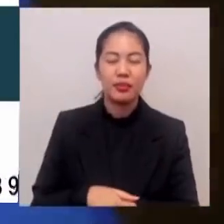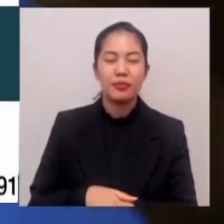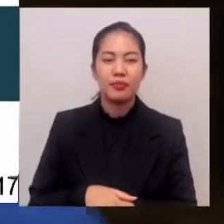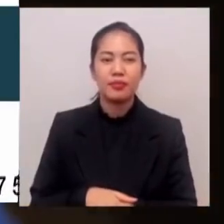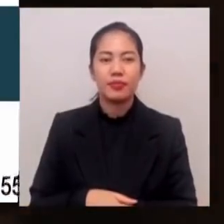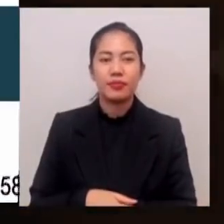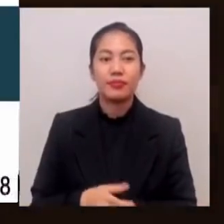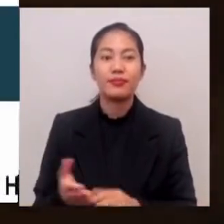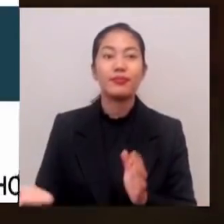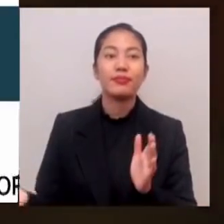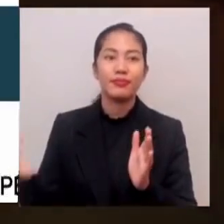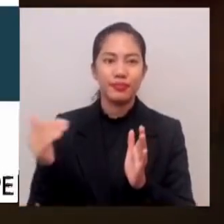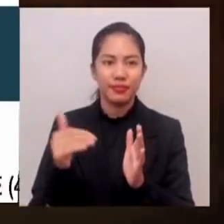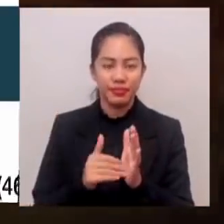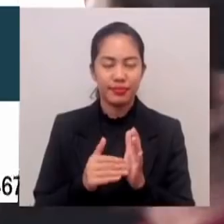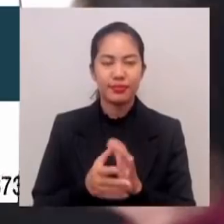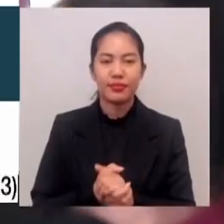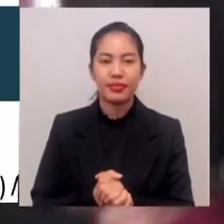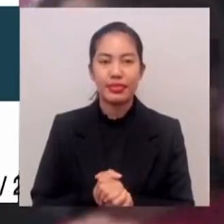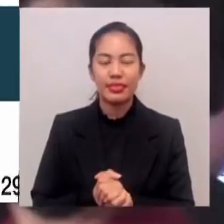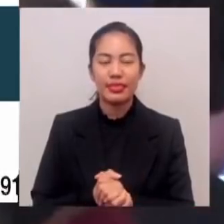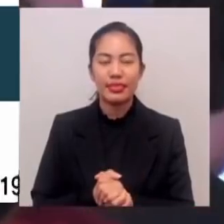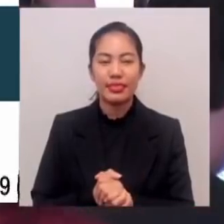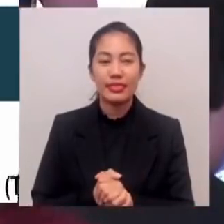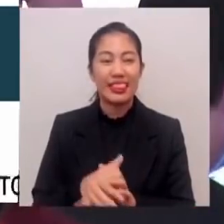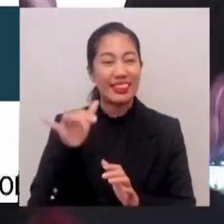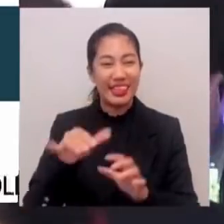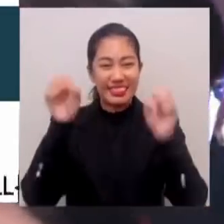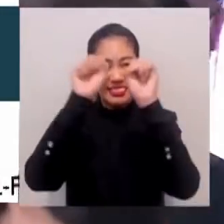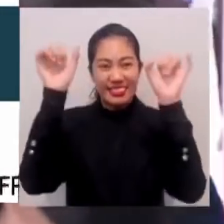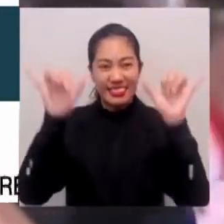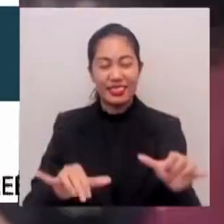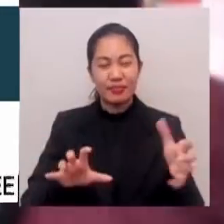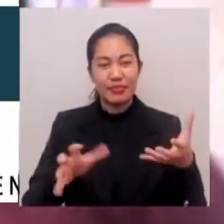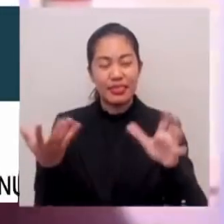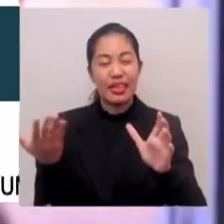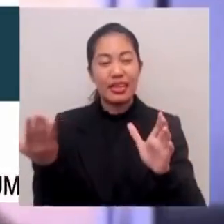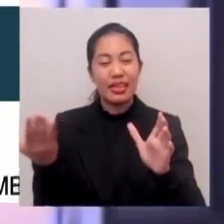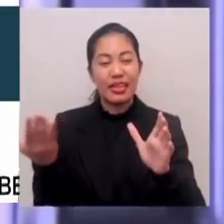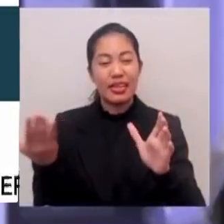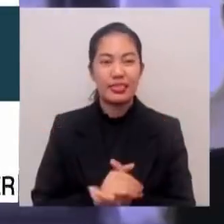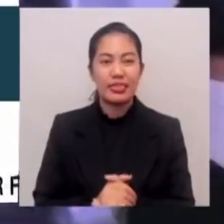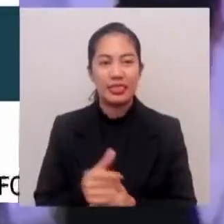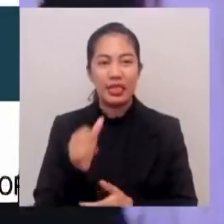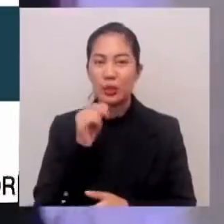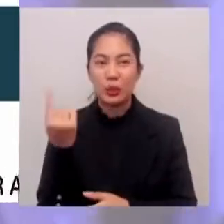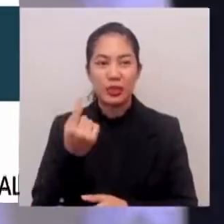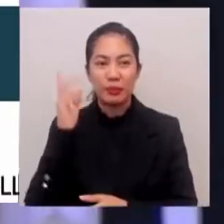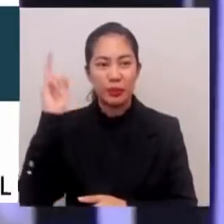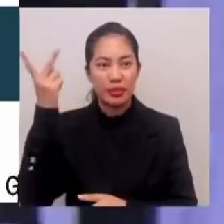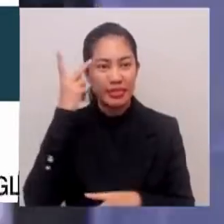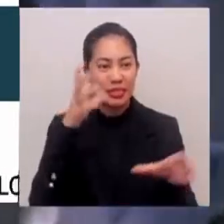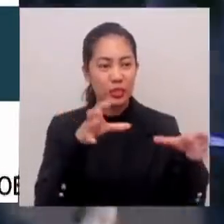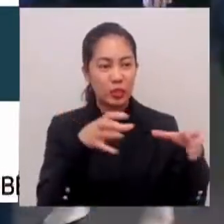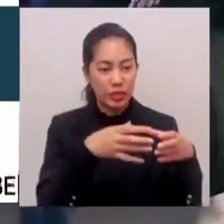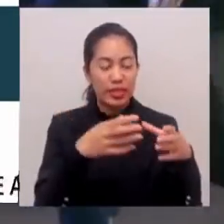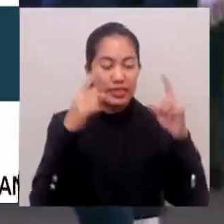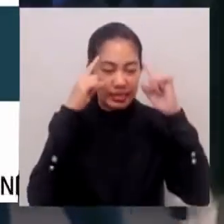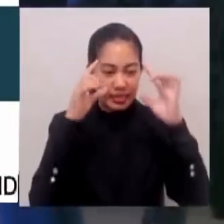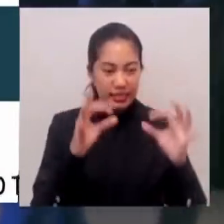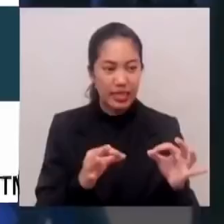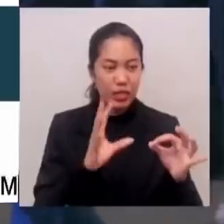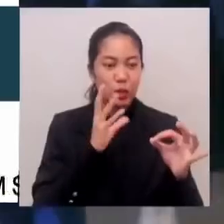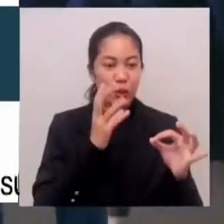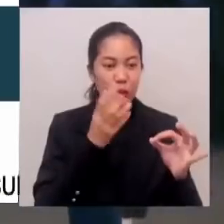this has something to do with the system, because, again, it's not the political parties that actually decide who gets to run. It's